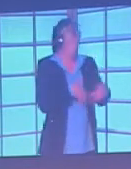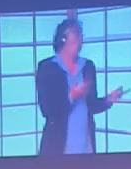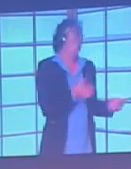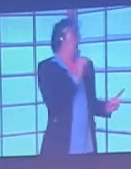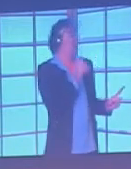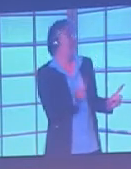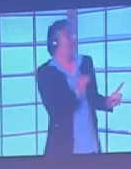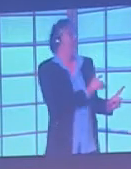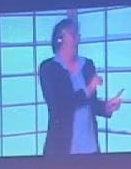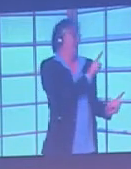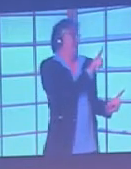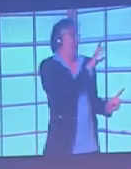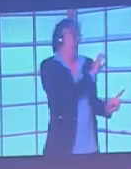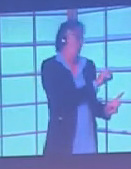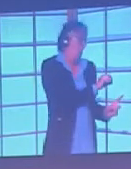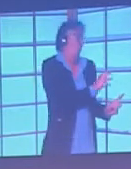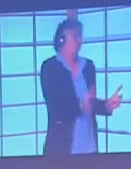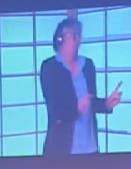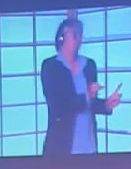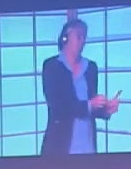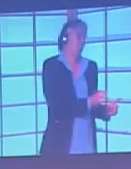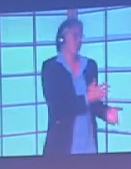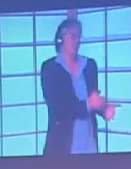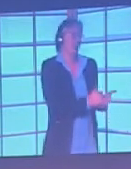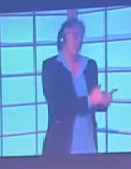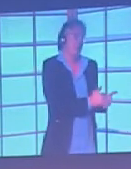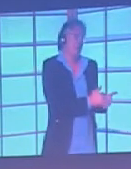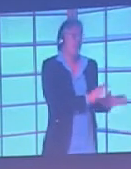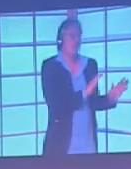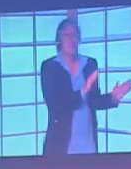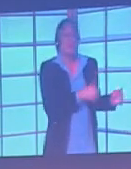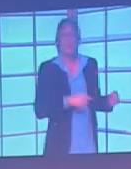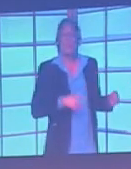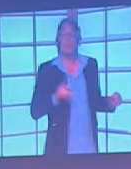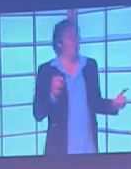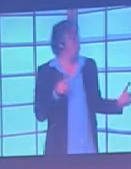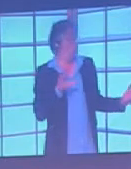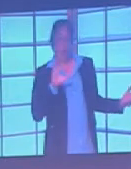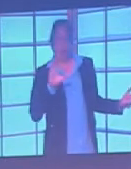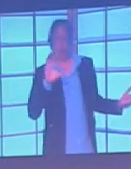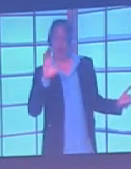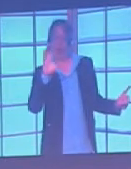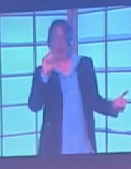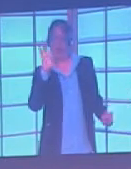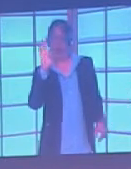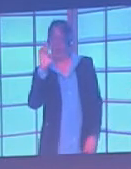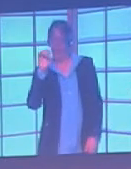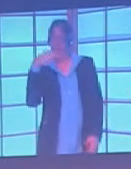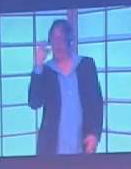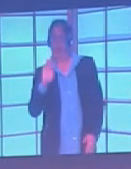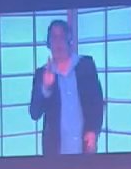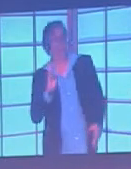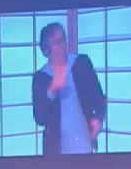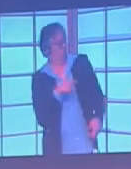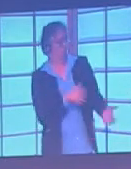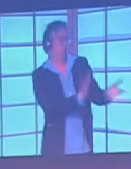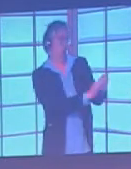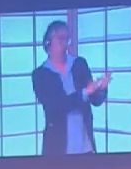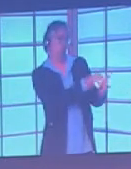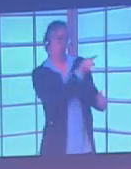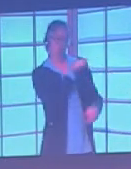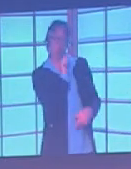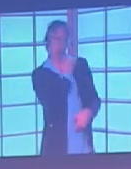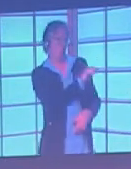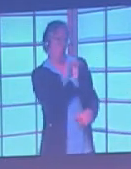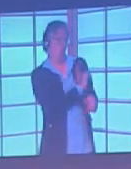it will be even stronger. license. So the award that CAFE gave you in recognition of your work clearly